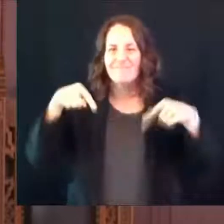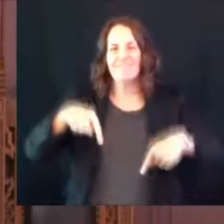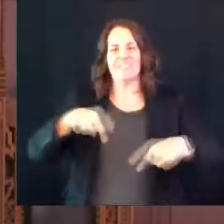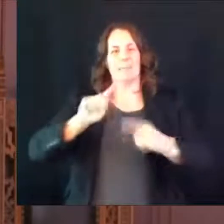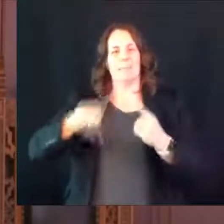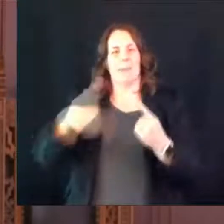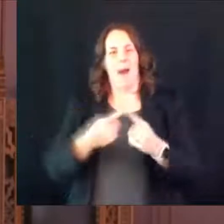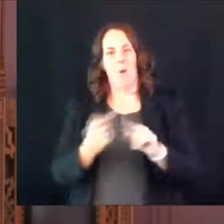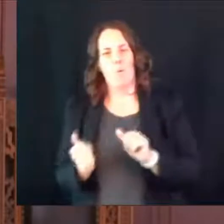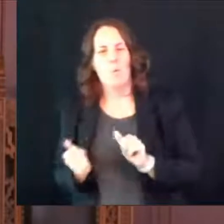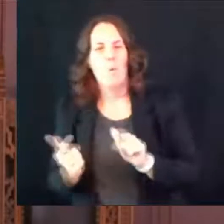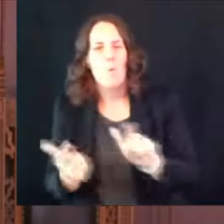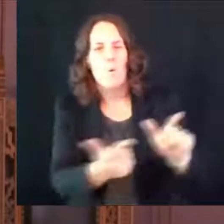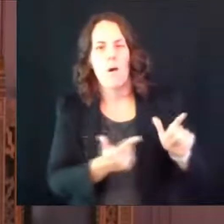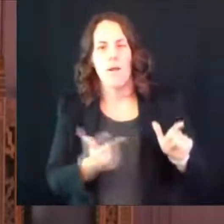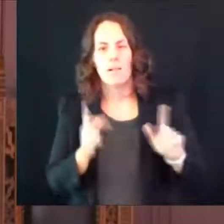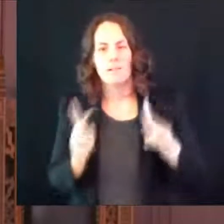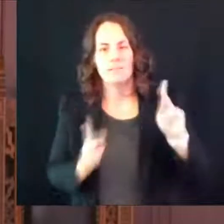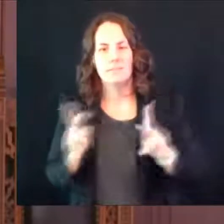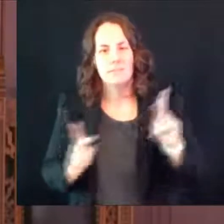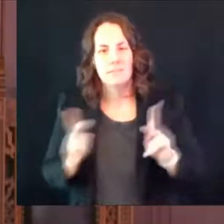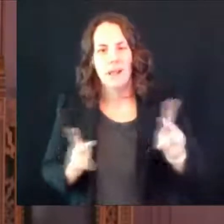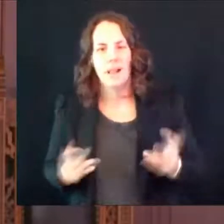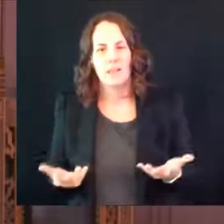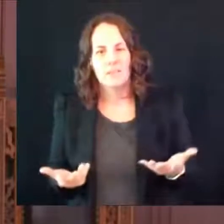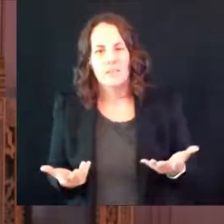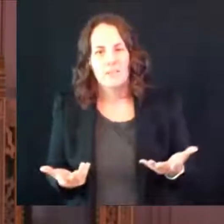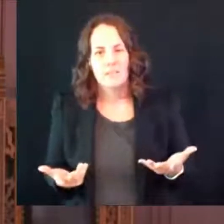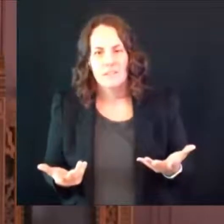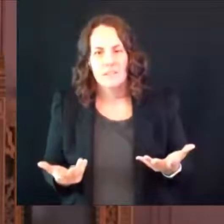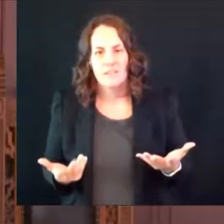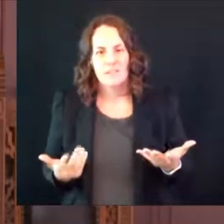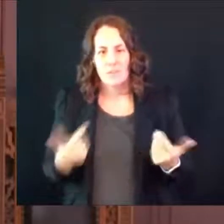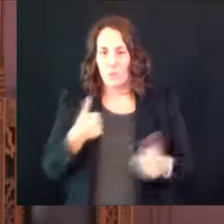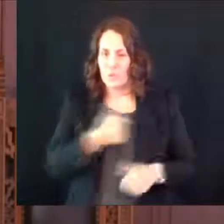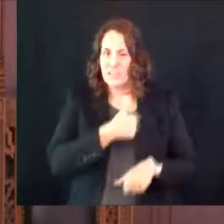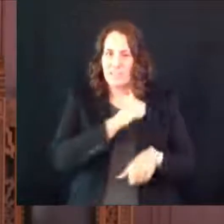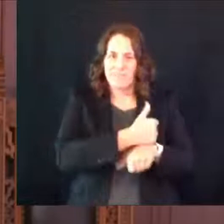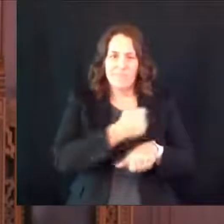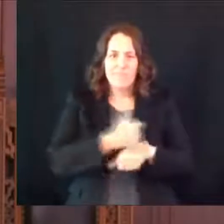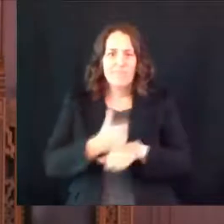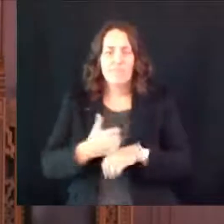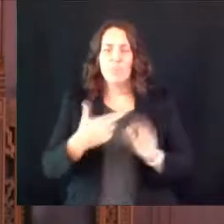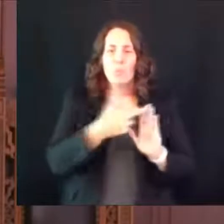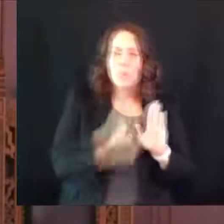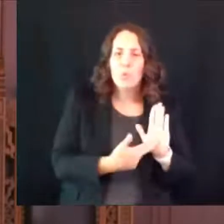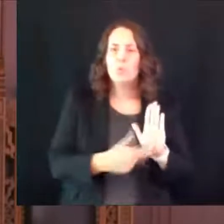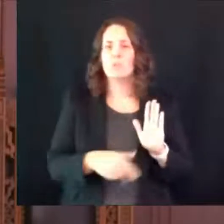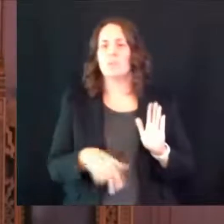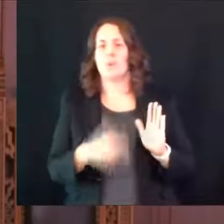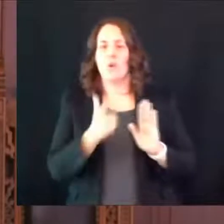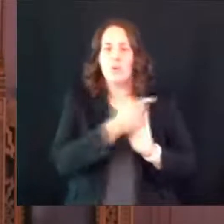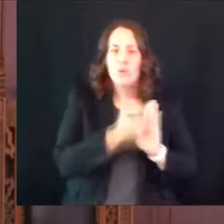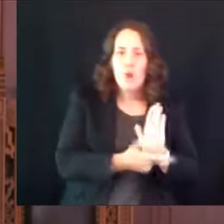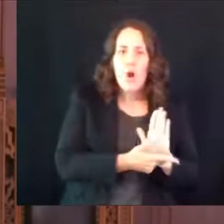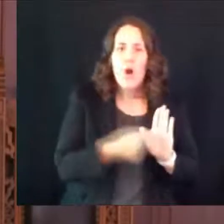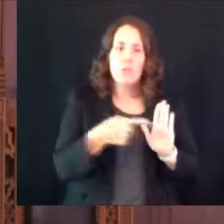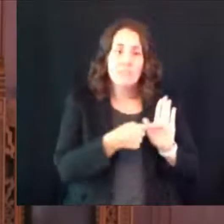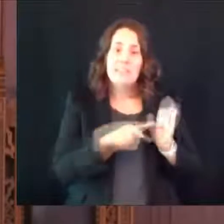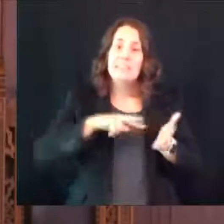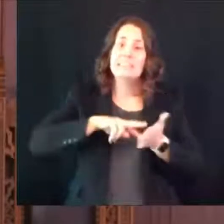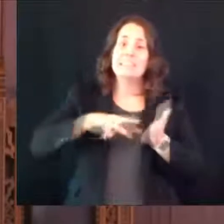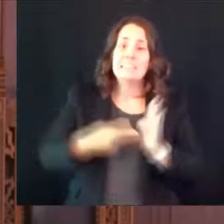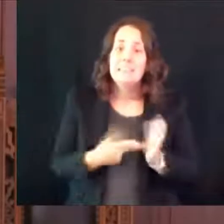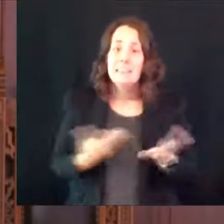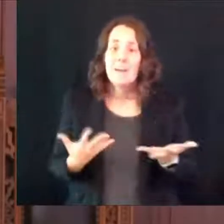order to make sure that we are in a place that we're going to make a difference. To me, it's always been less about who sues